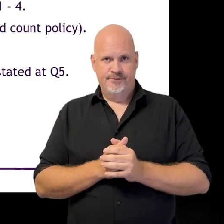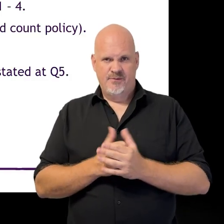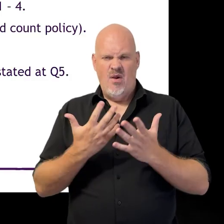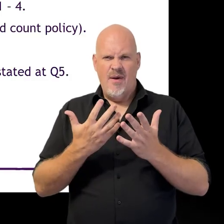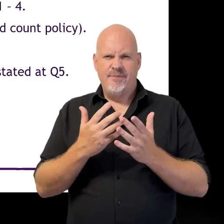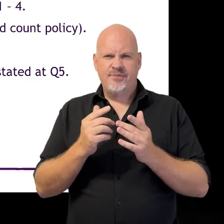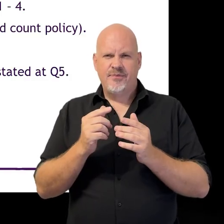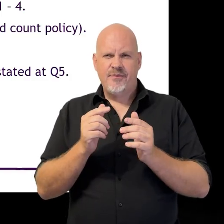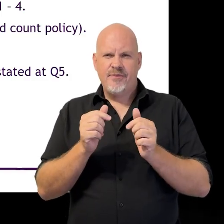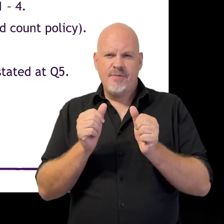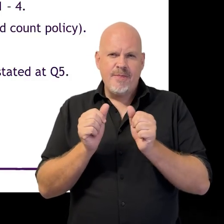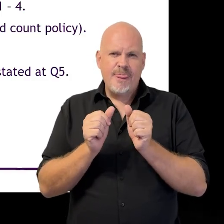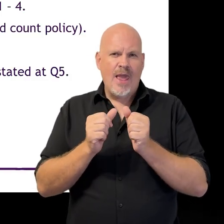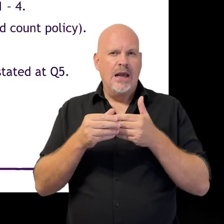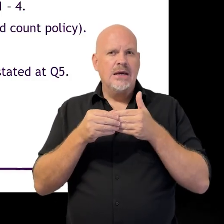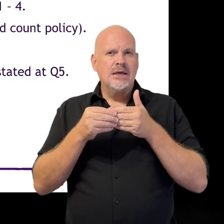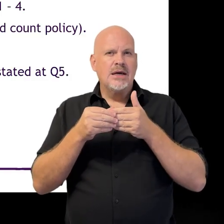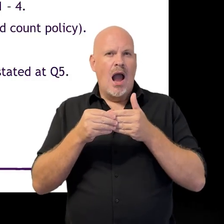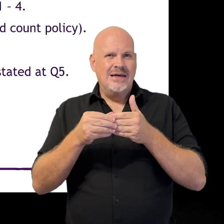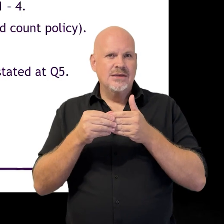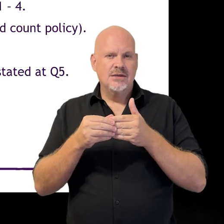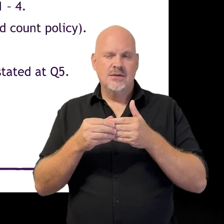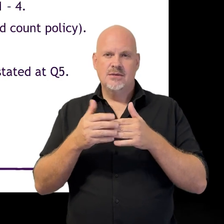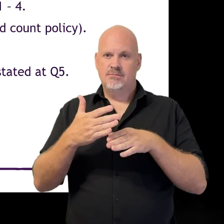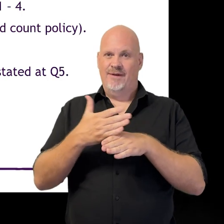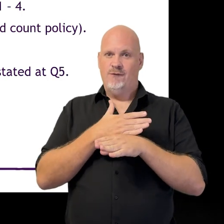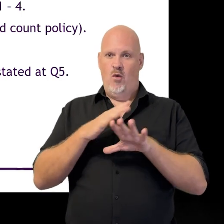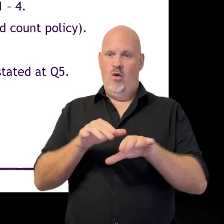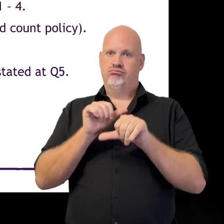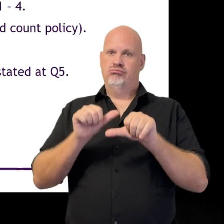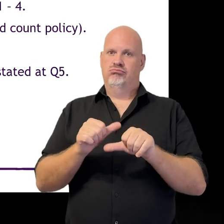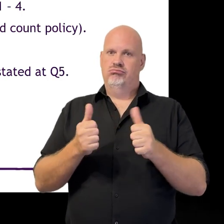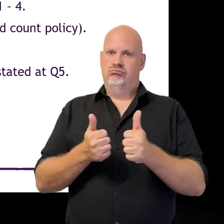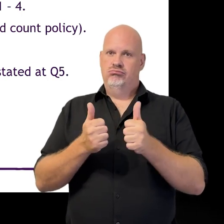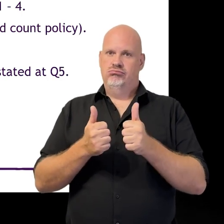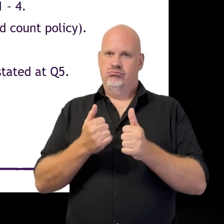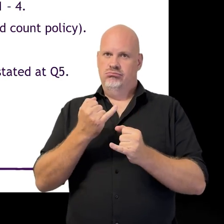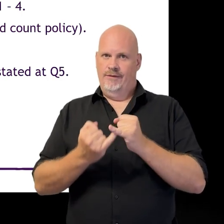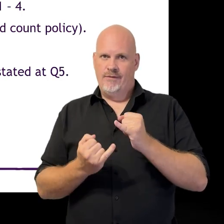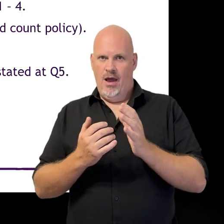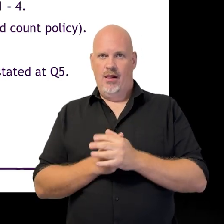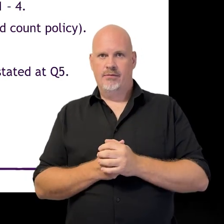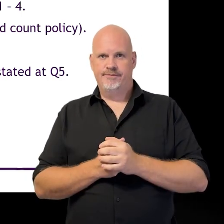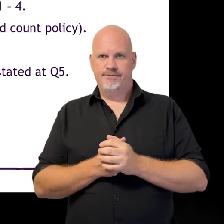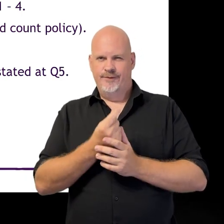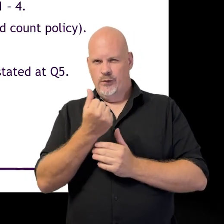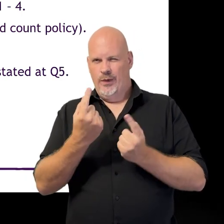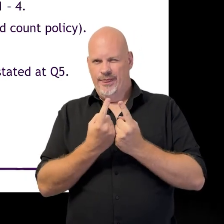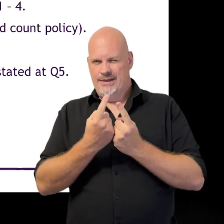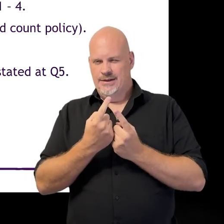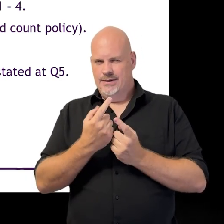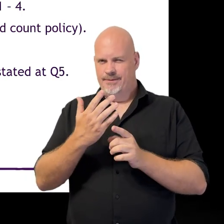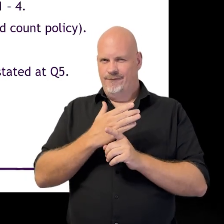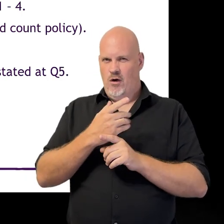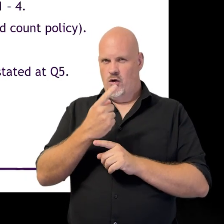words. So use your 2,000 words fully for those first 4 questions.